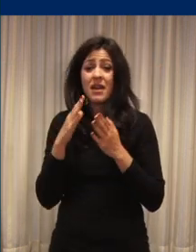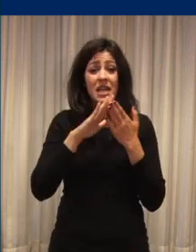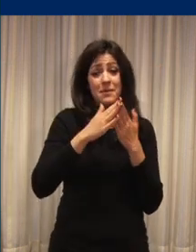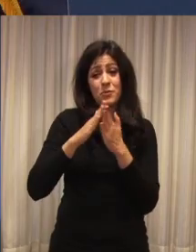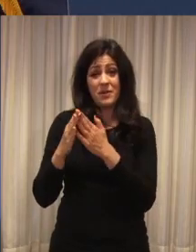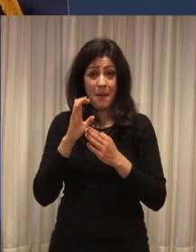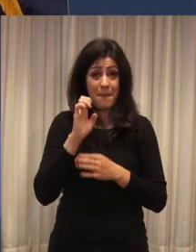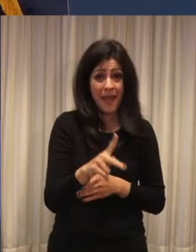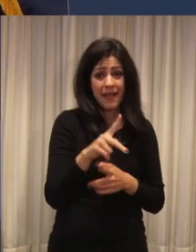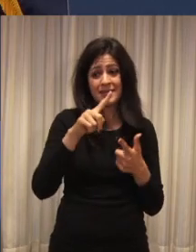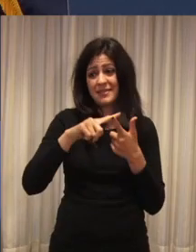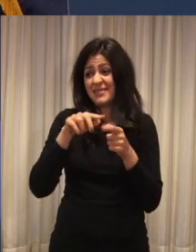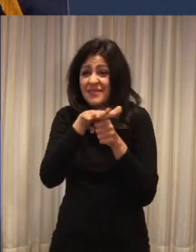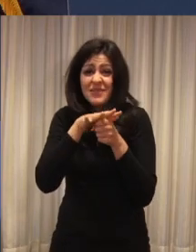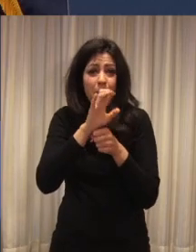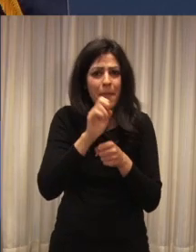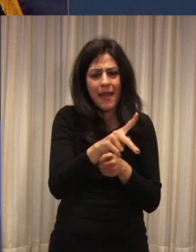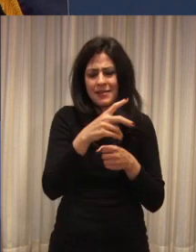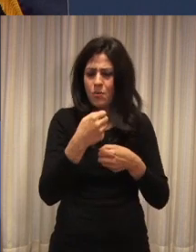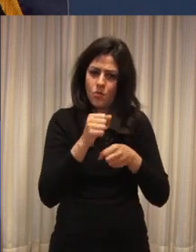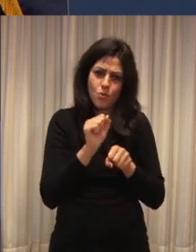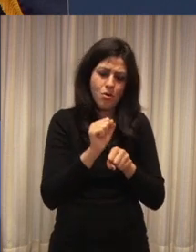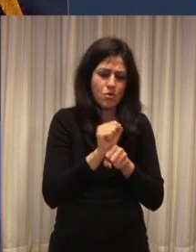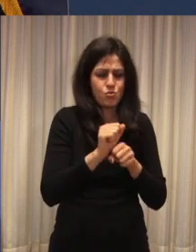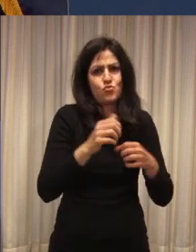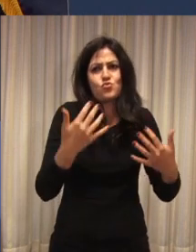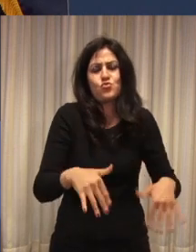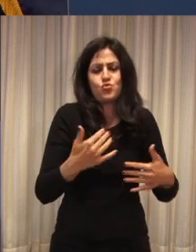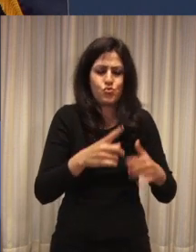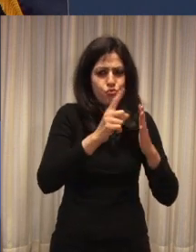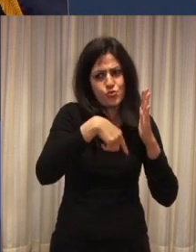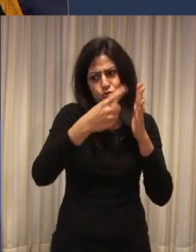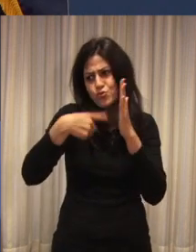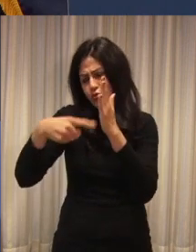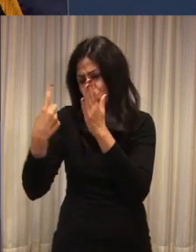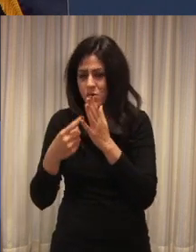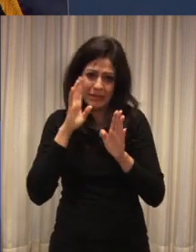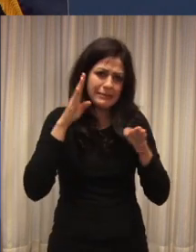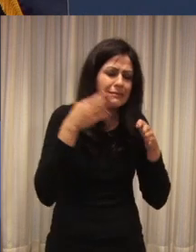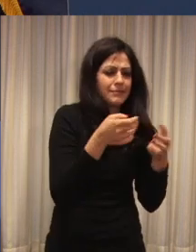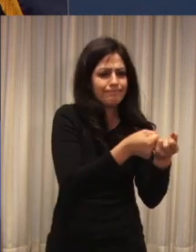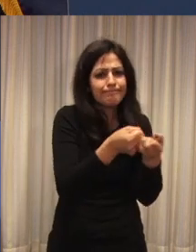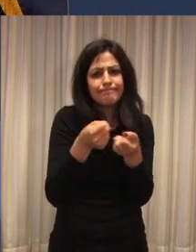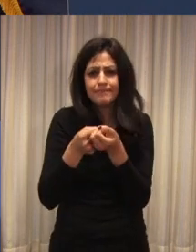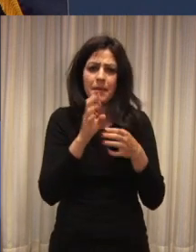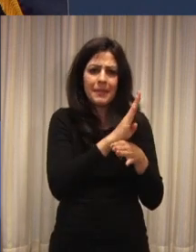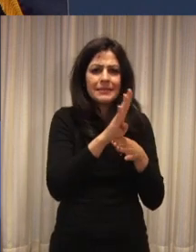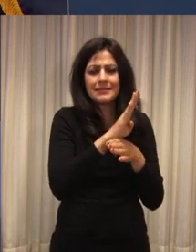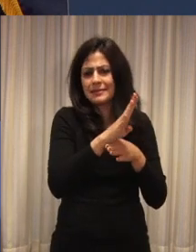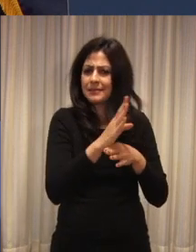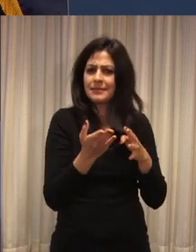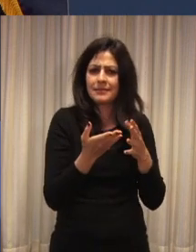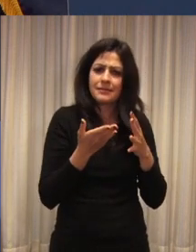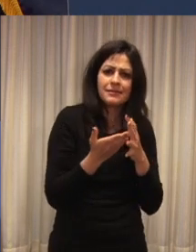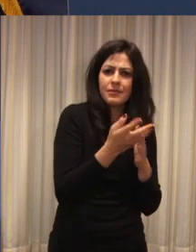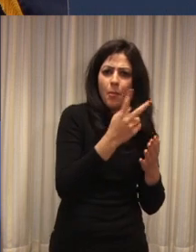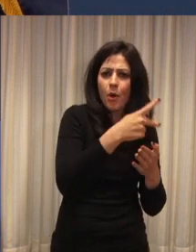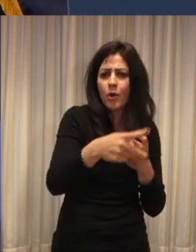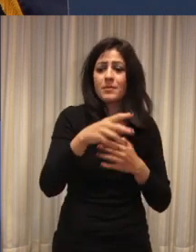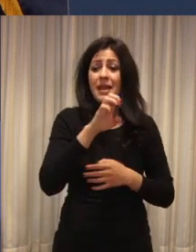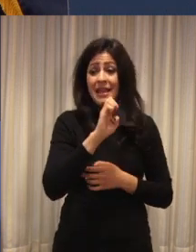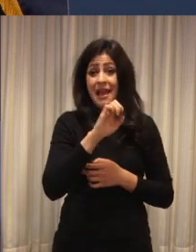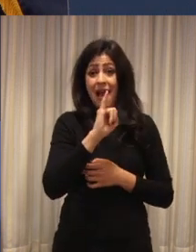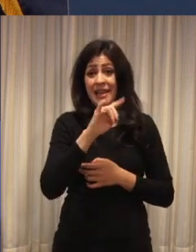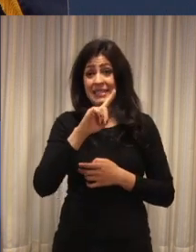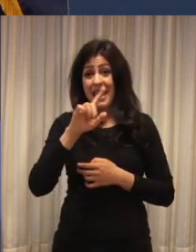local banks that have been working around the clock to help businesses through these programs,